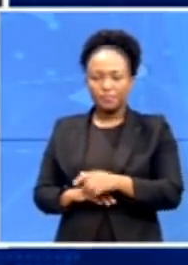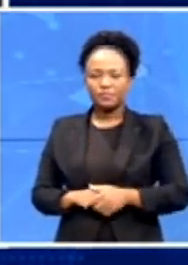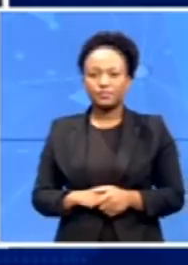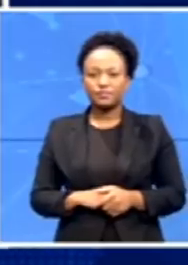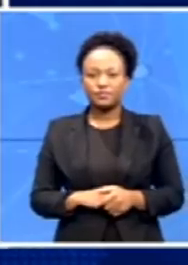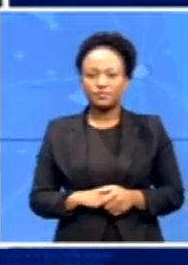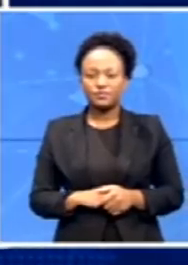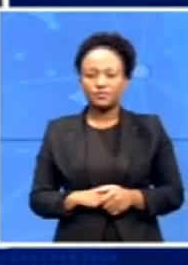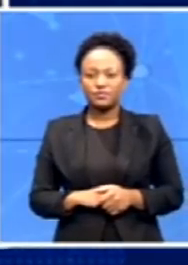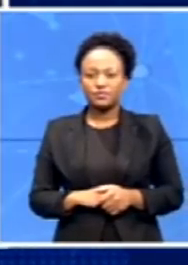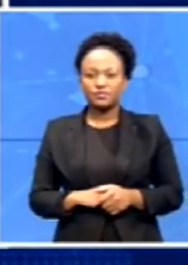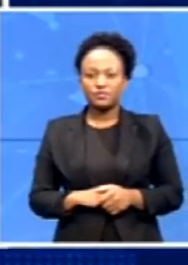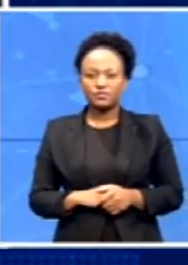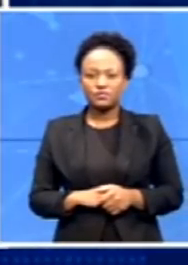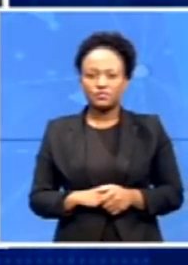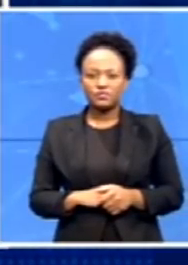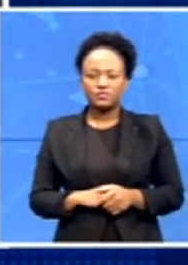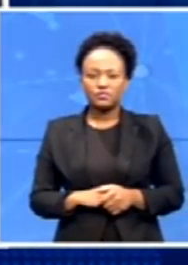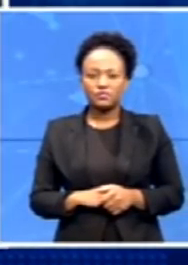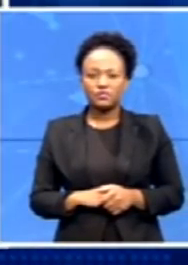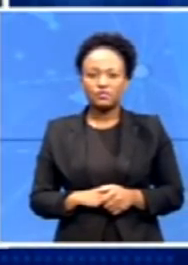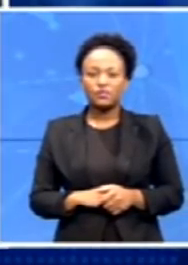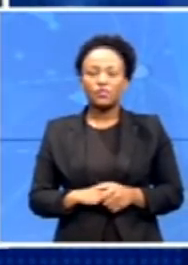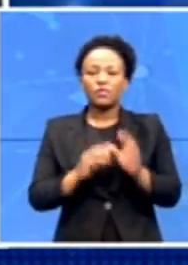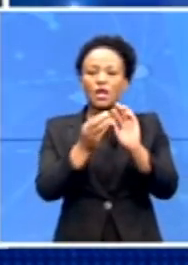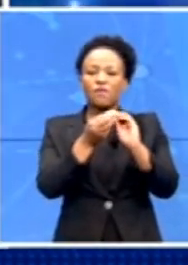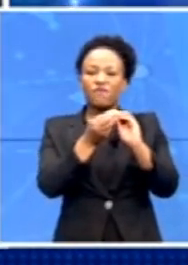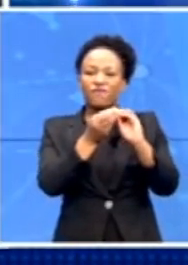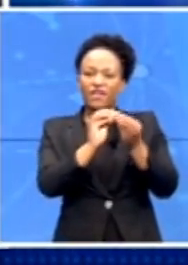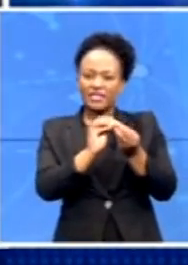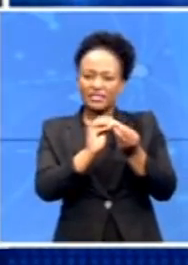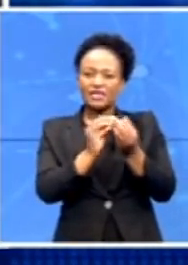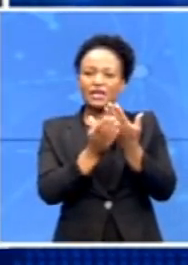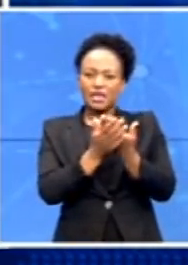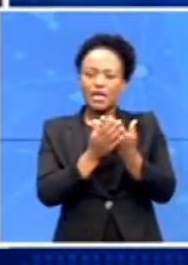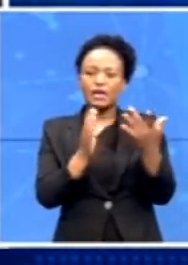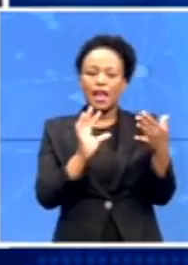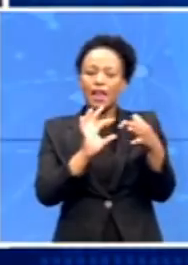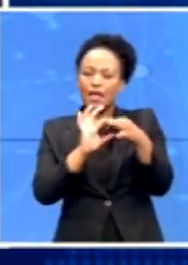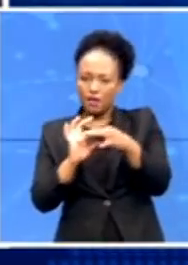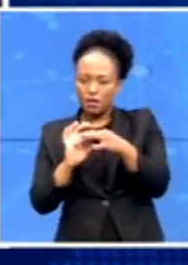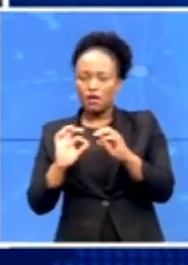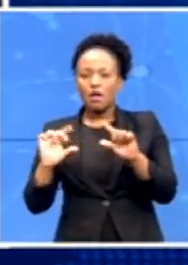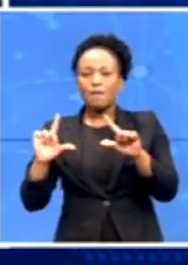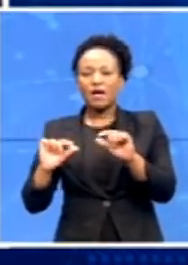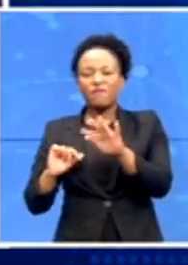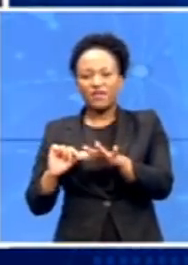So this correction could only be pertaining to paragraph 15. 15, yes. Mr.